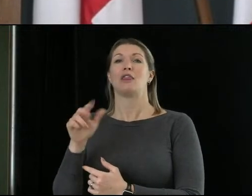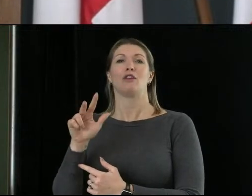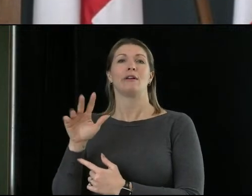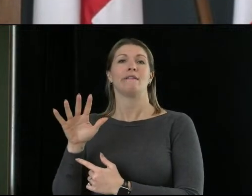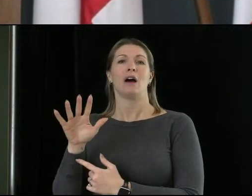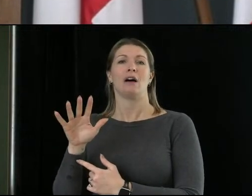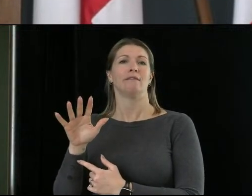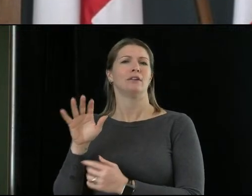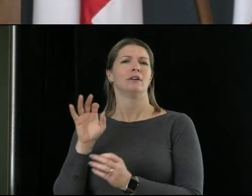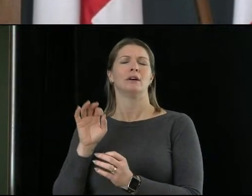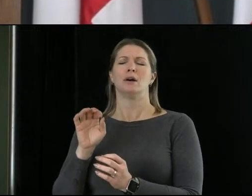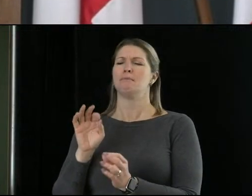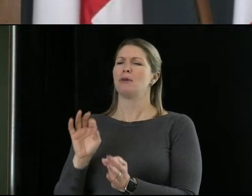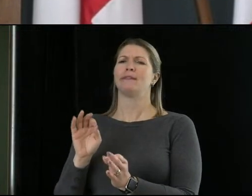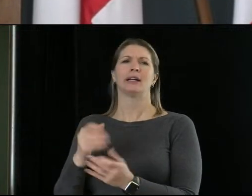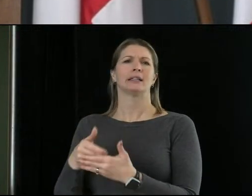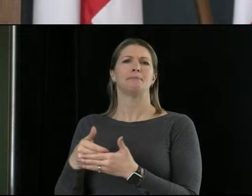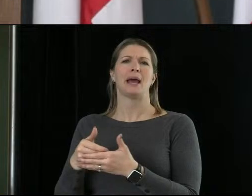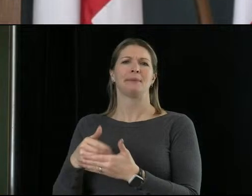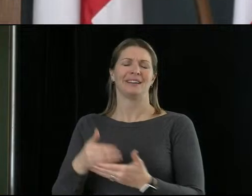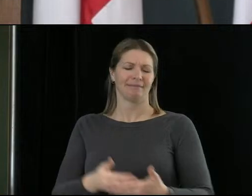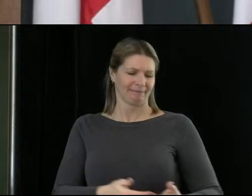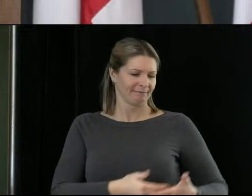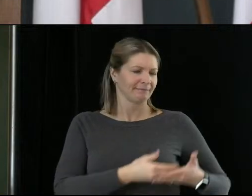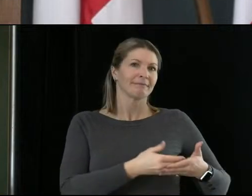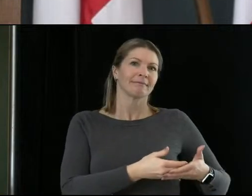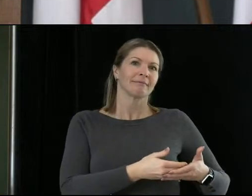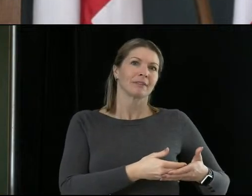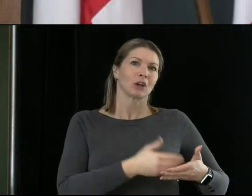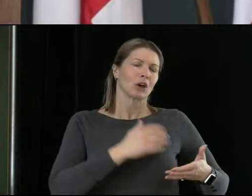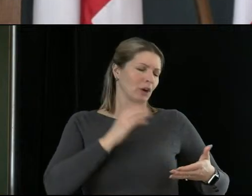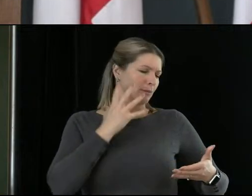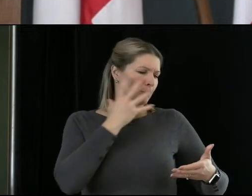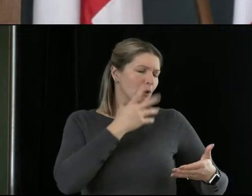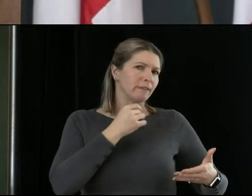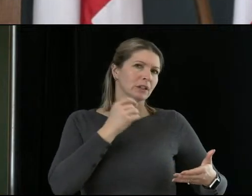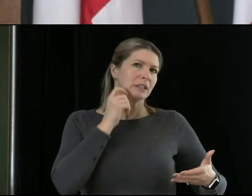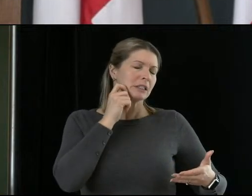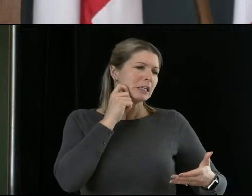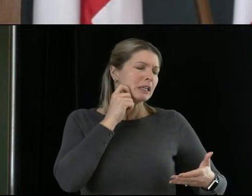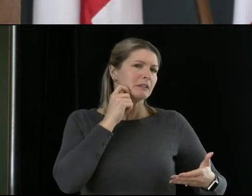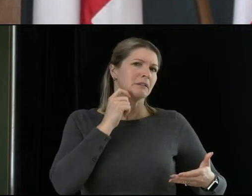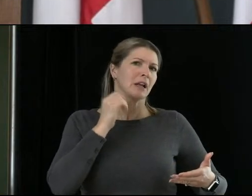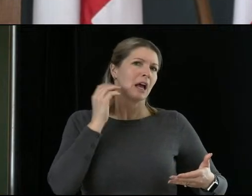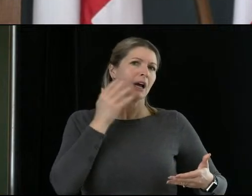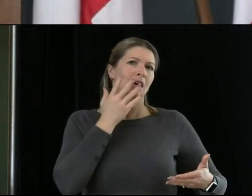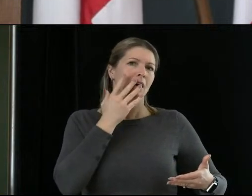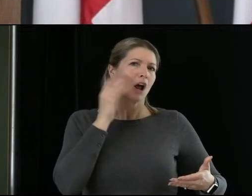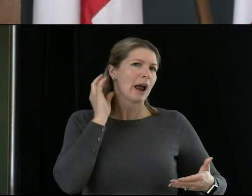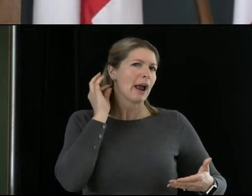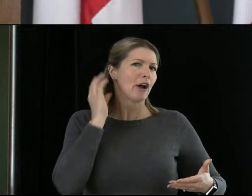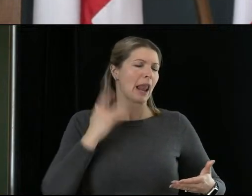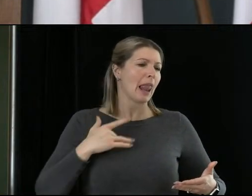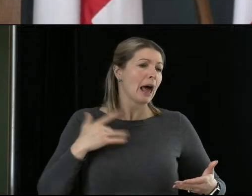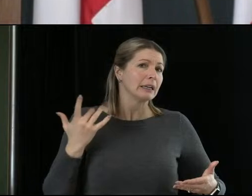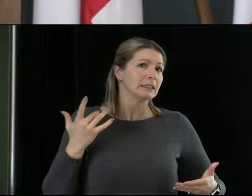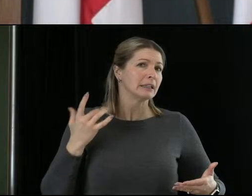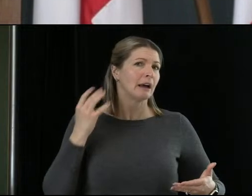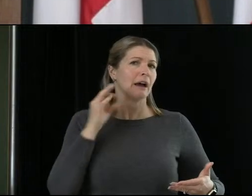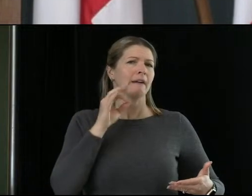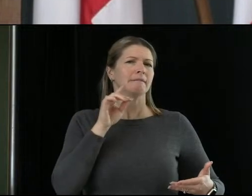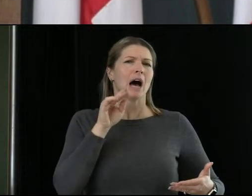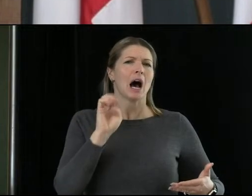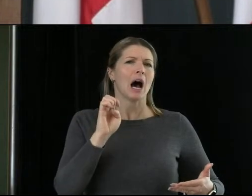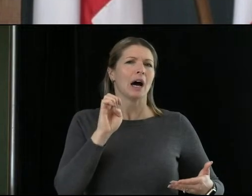perfect. Her complexion was without a flaw, and her light-colored hair, which was so fine, stood